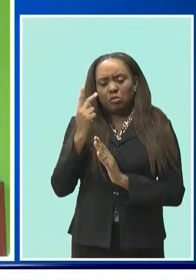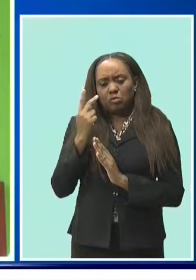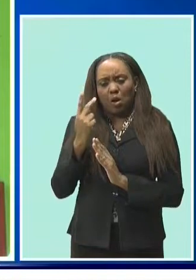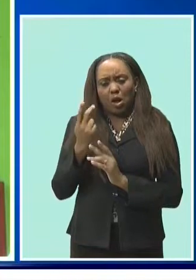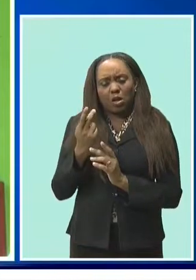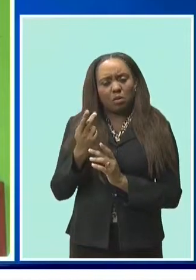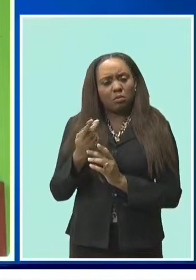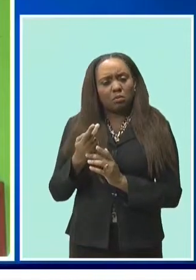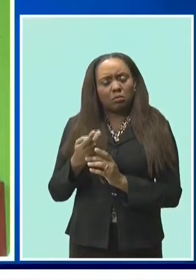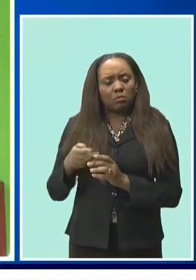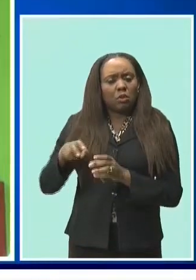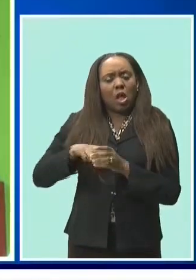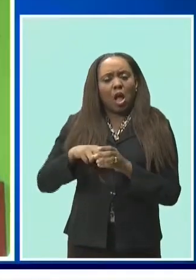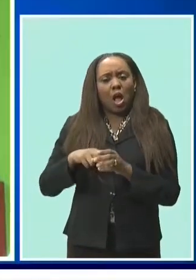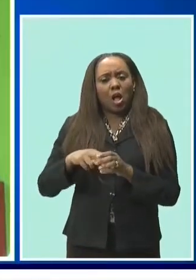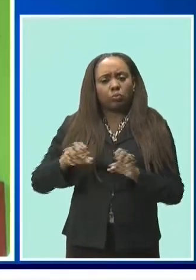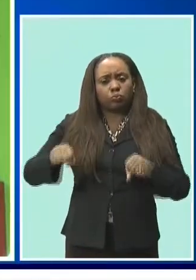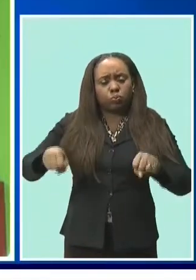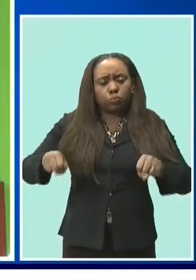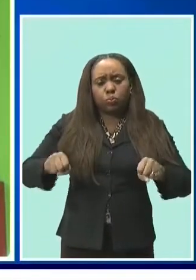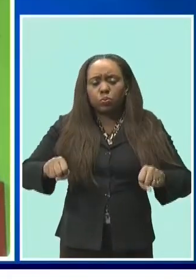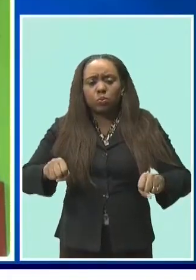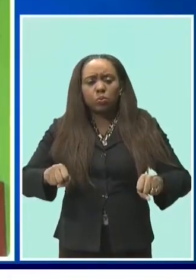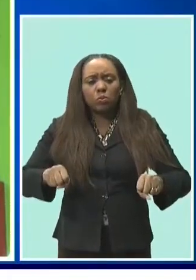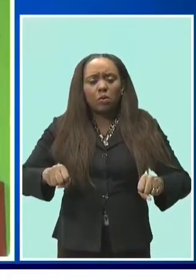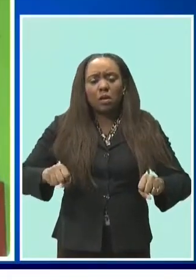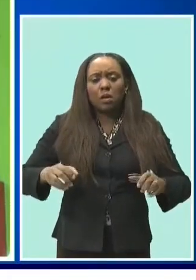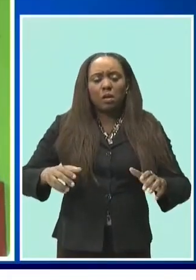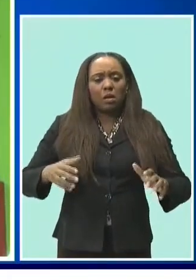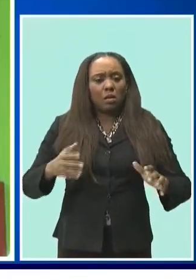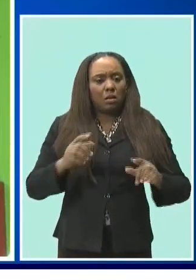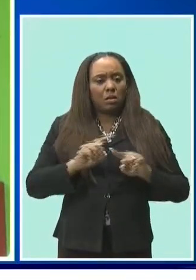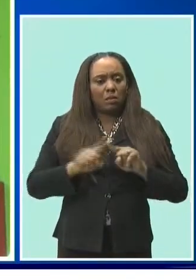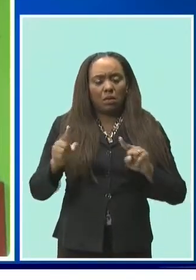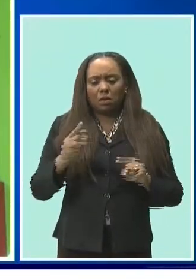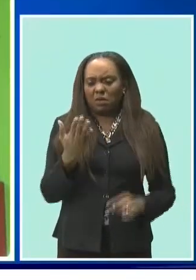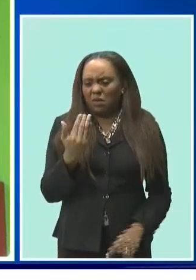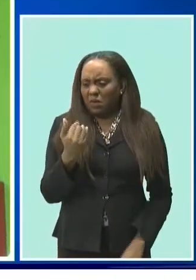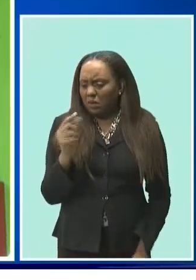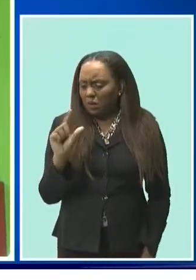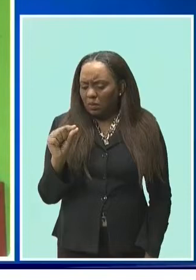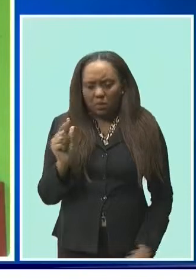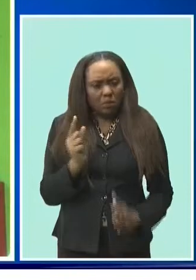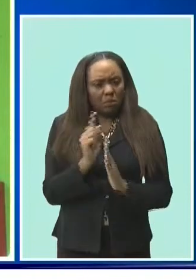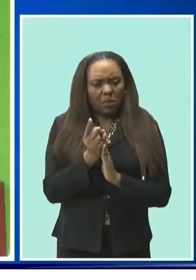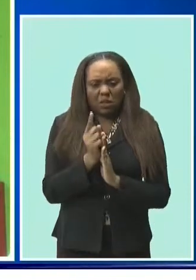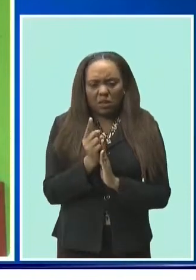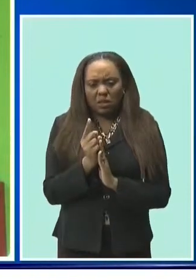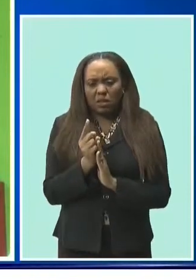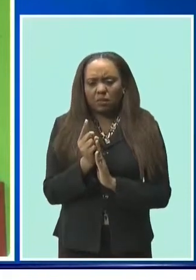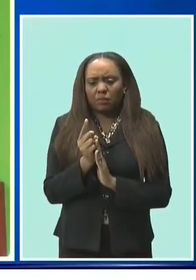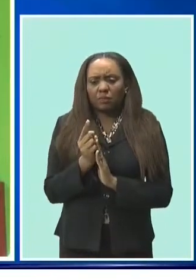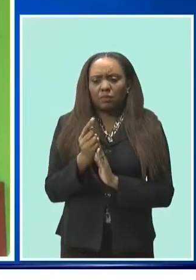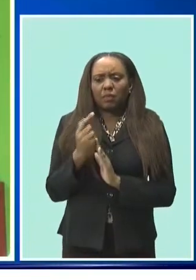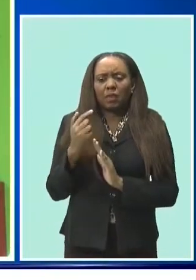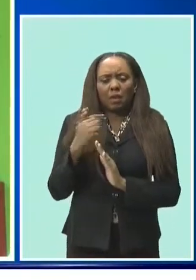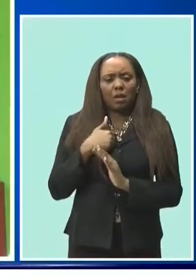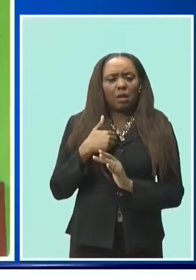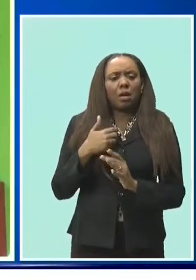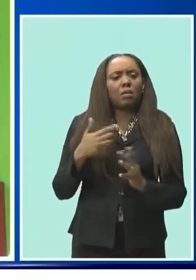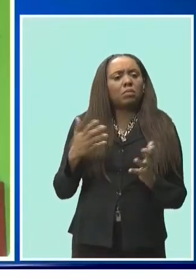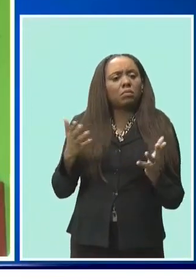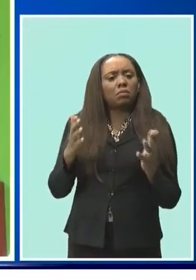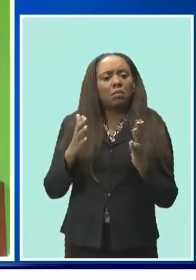went south of Old Town. Within about 15-20 minutes, I was trying to get them back in. I was trying to get some guys